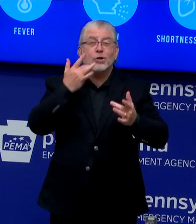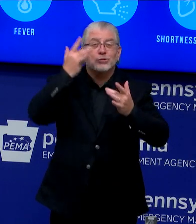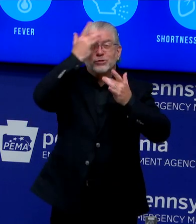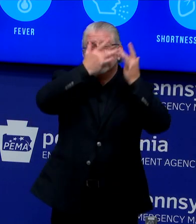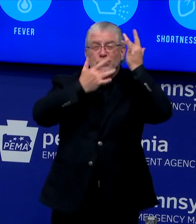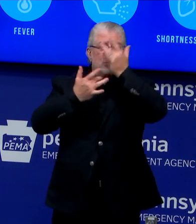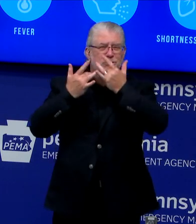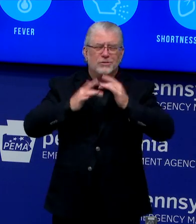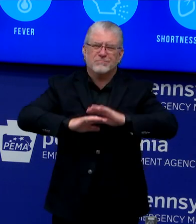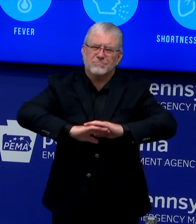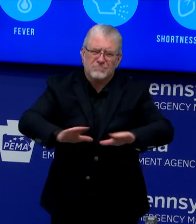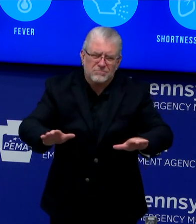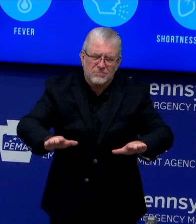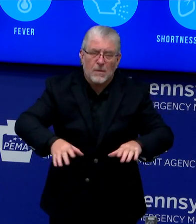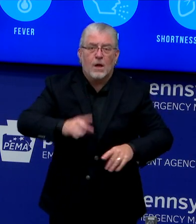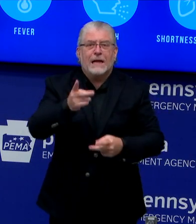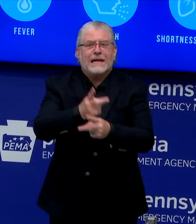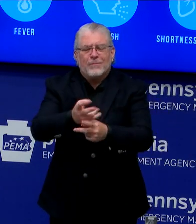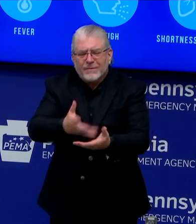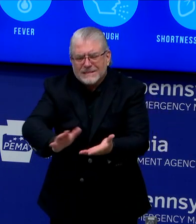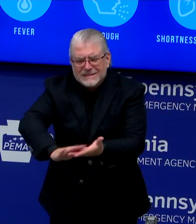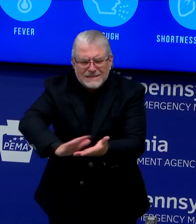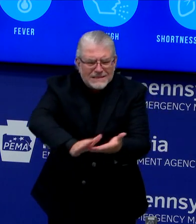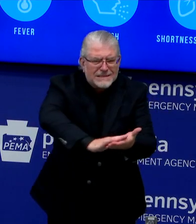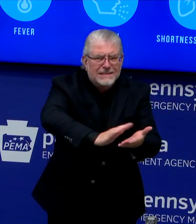life-sustaining activities, please wear a mask